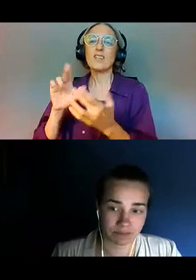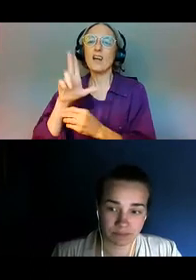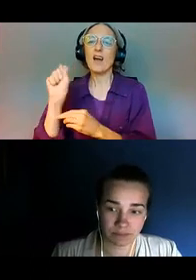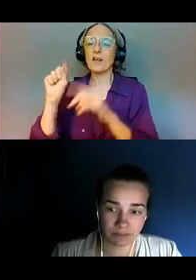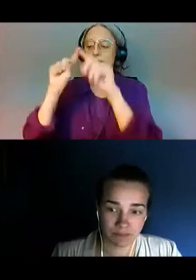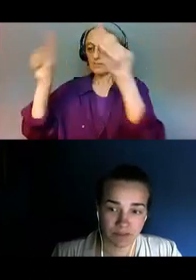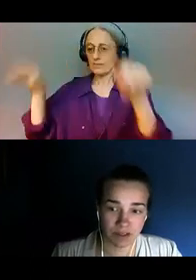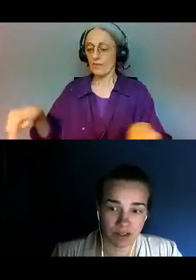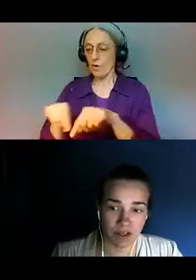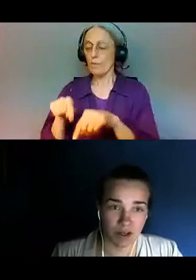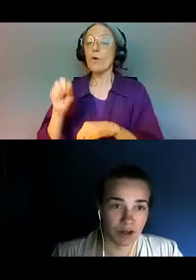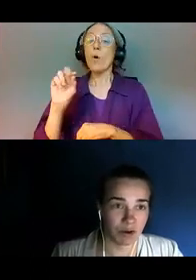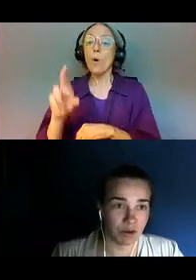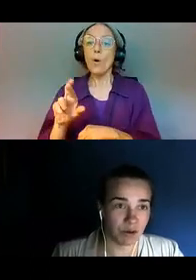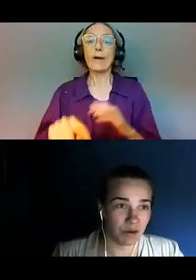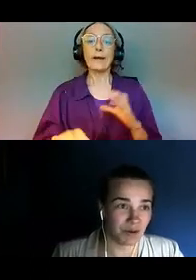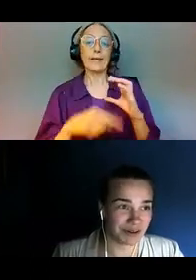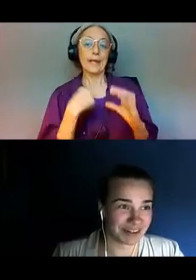directly.